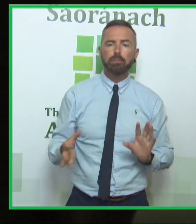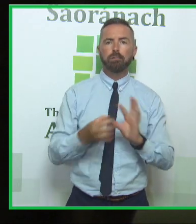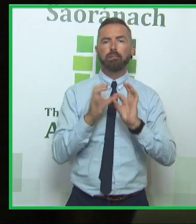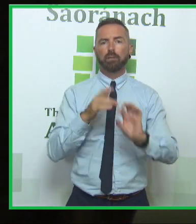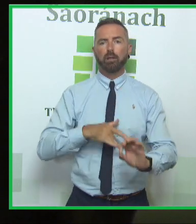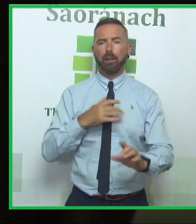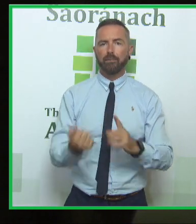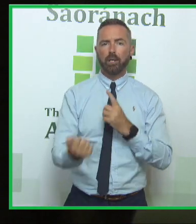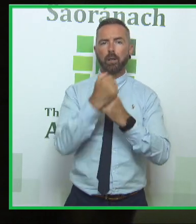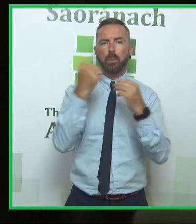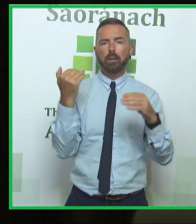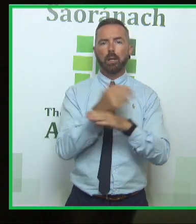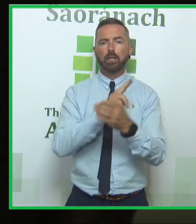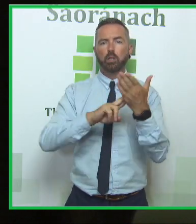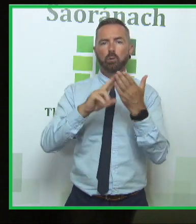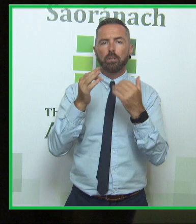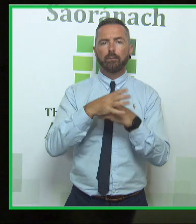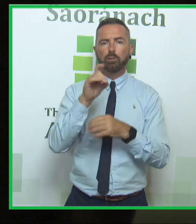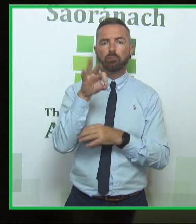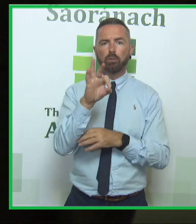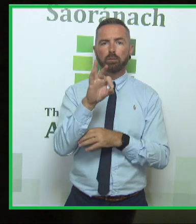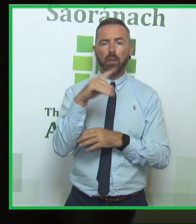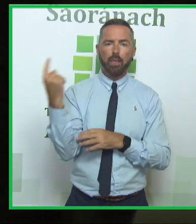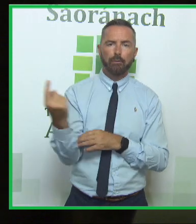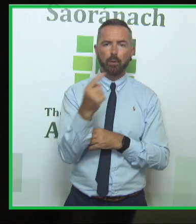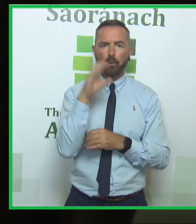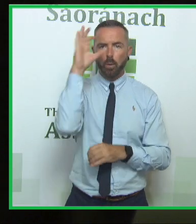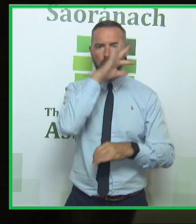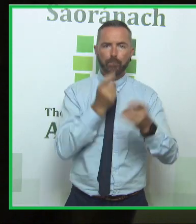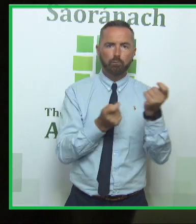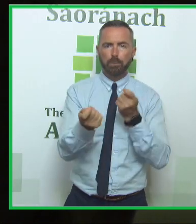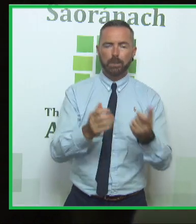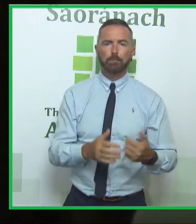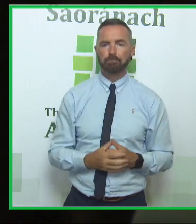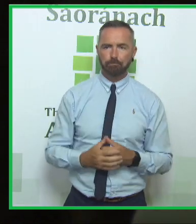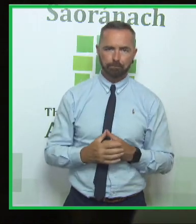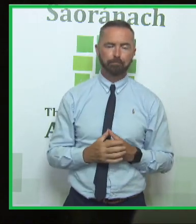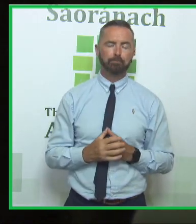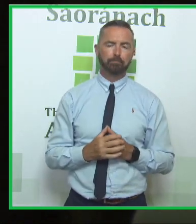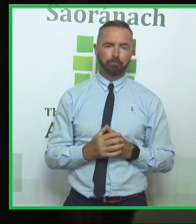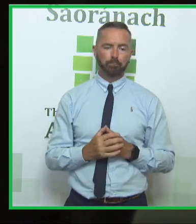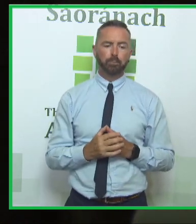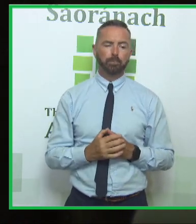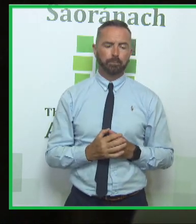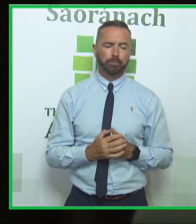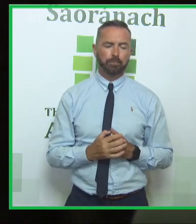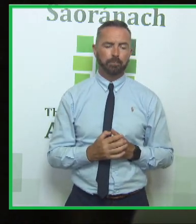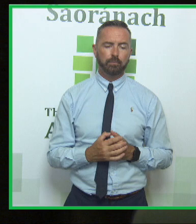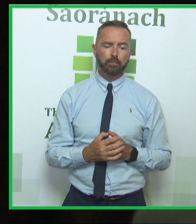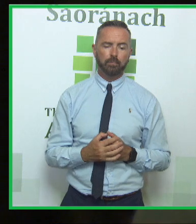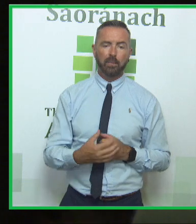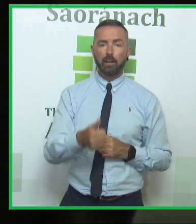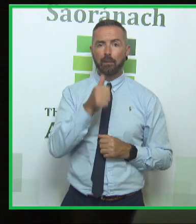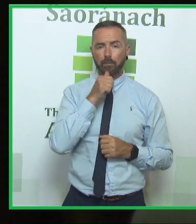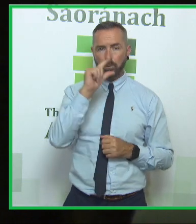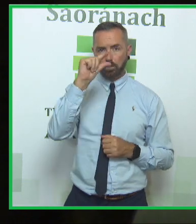been impacted by drug use, and they've come forward and they have sought treatment. So first of all, I'm just going to tell you a little bit about the